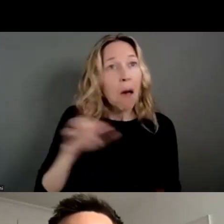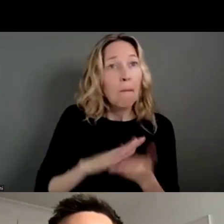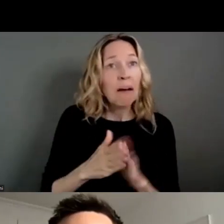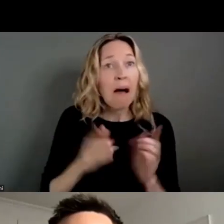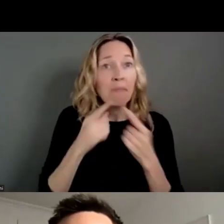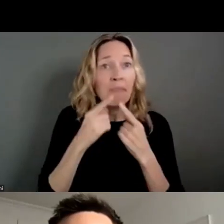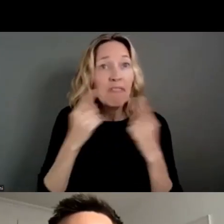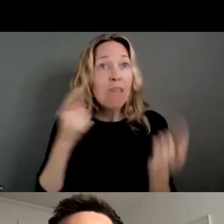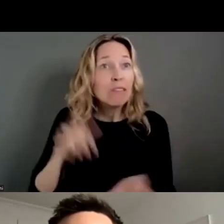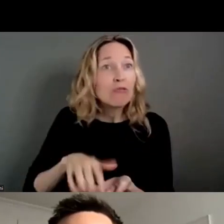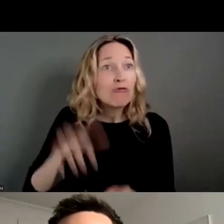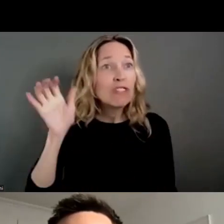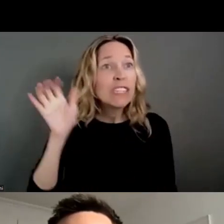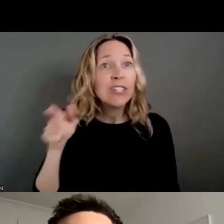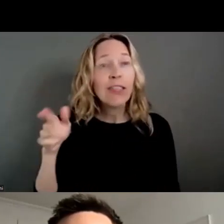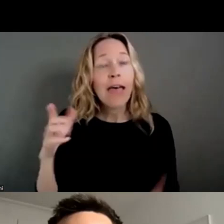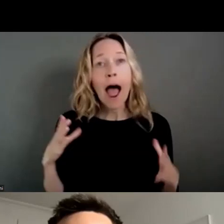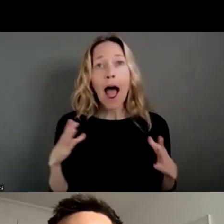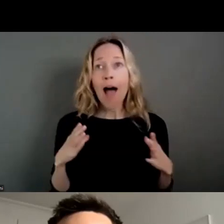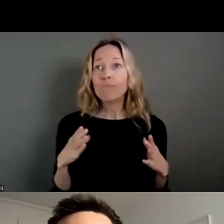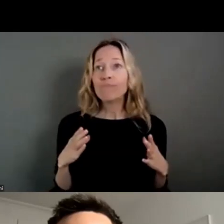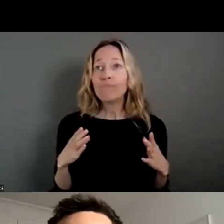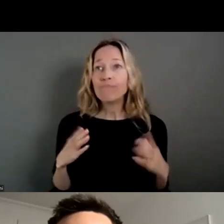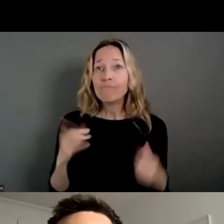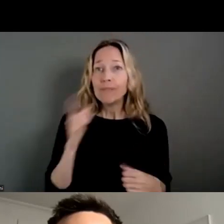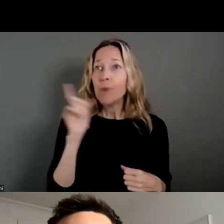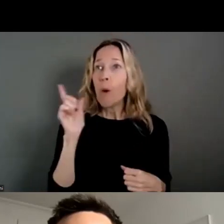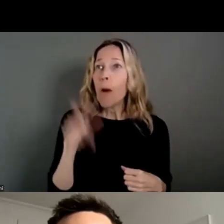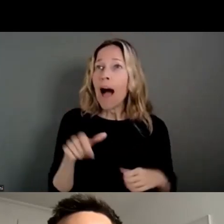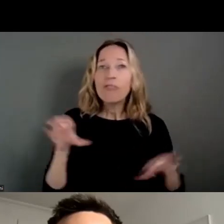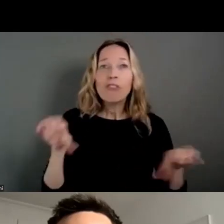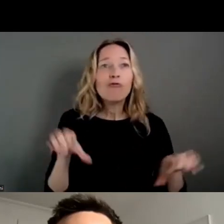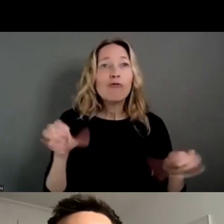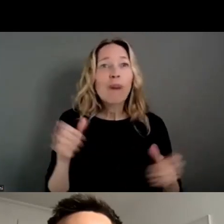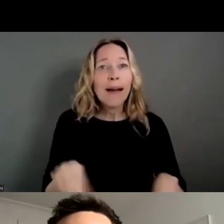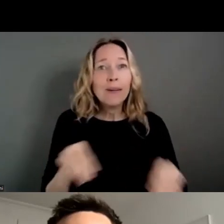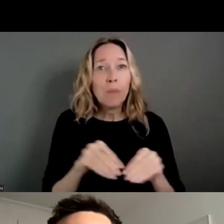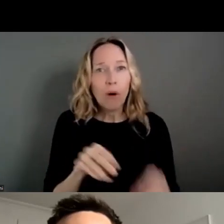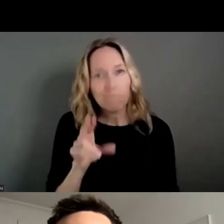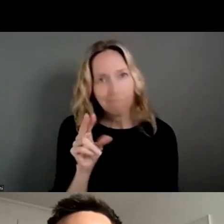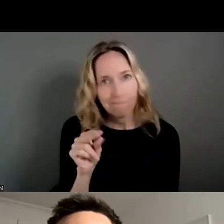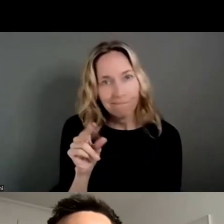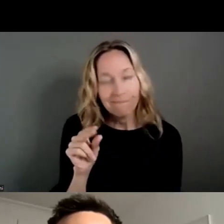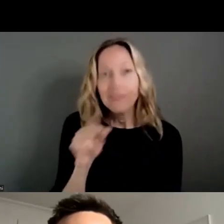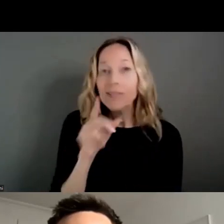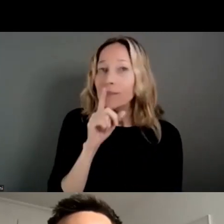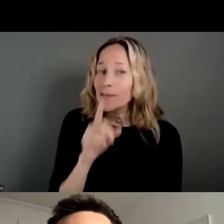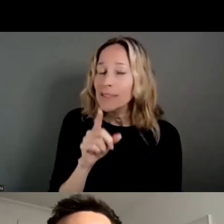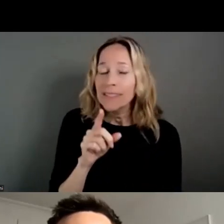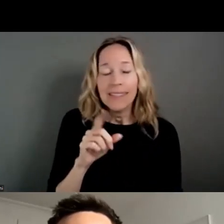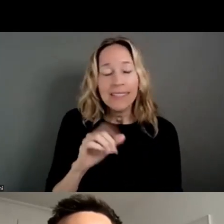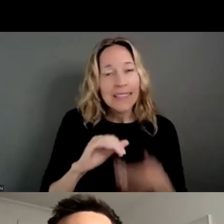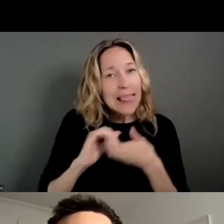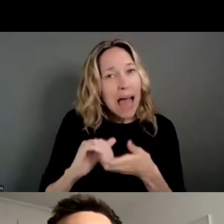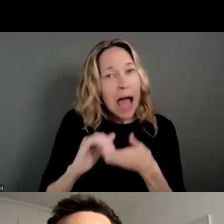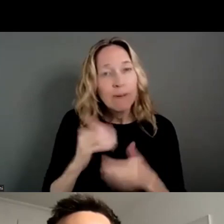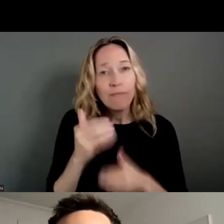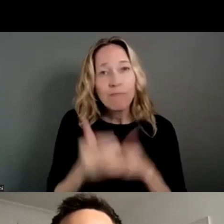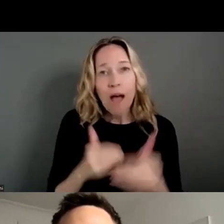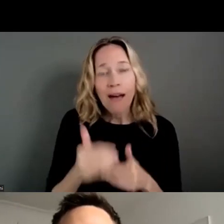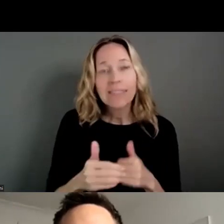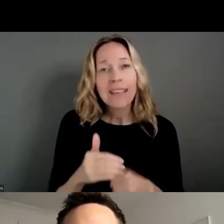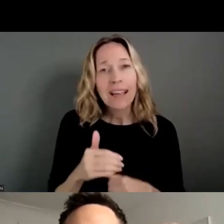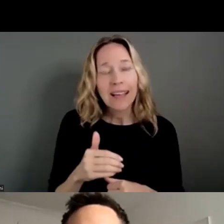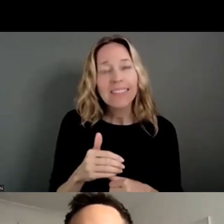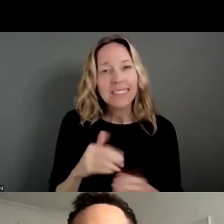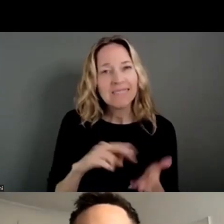not on stage. But the fact is, this is such a collaborative process. And I believe that you learn how to